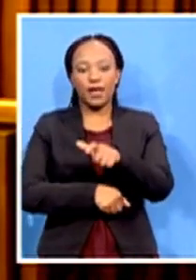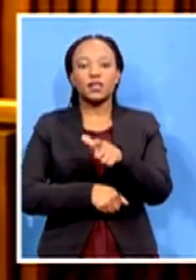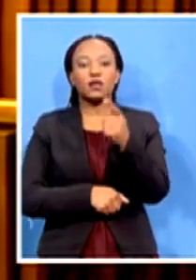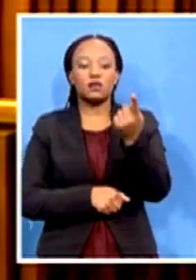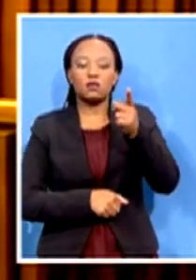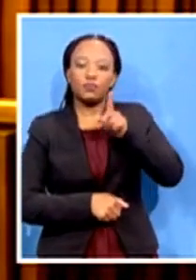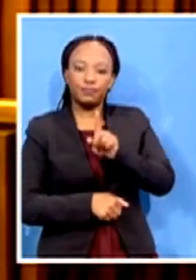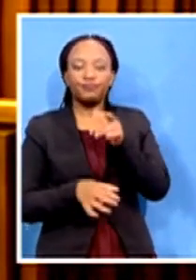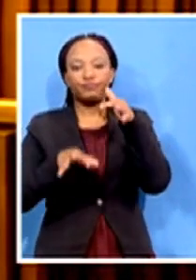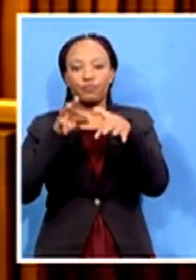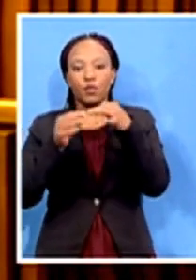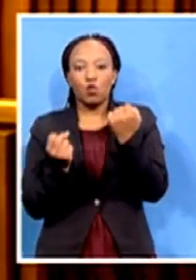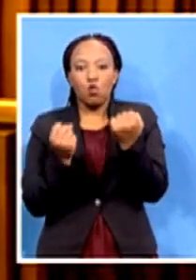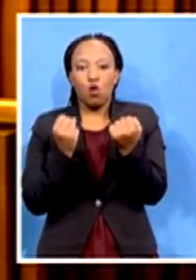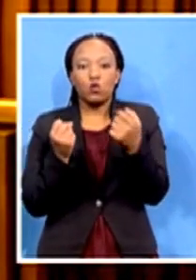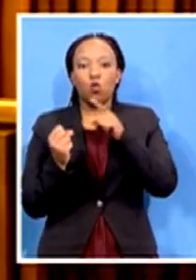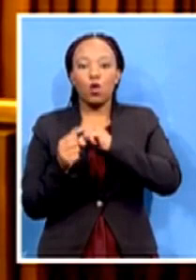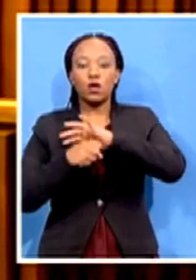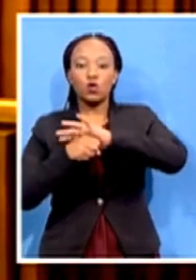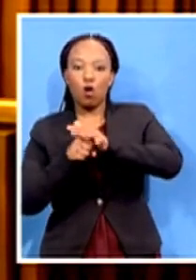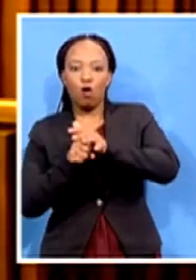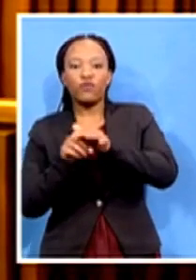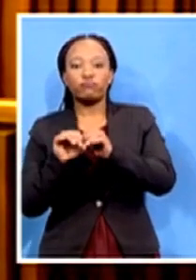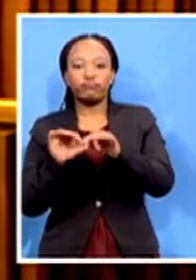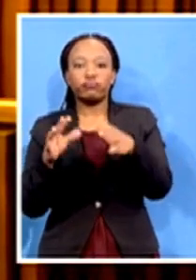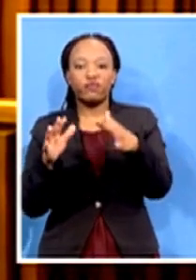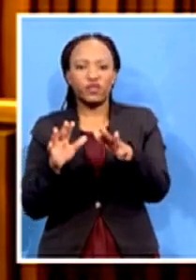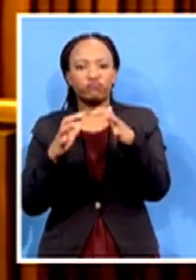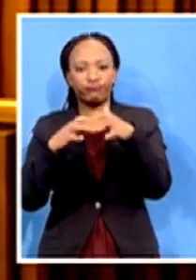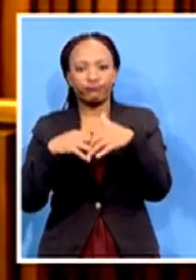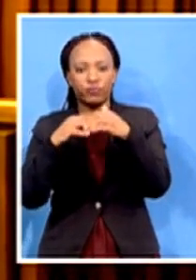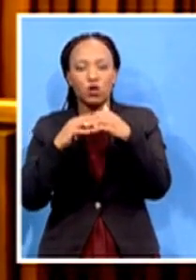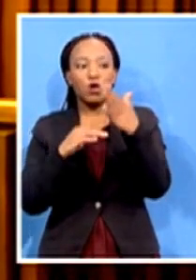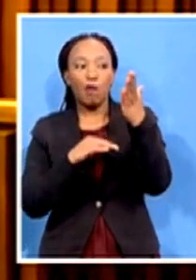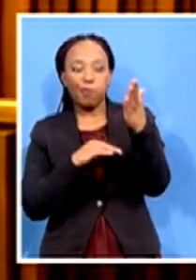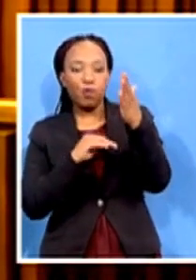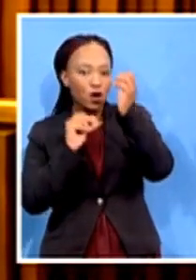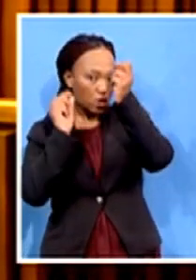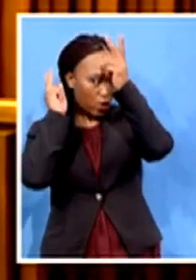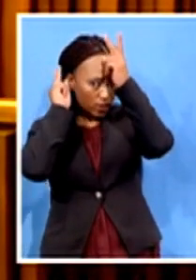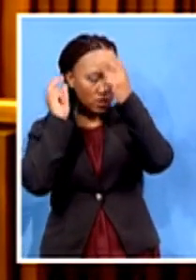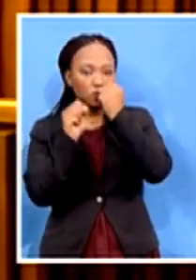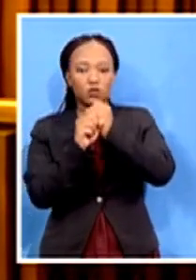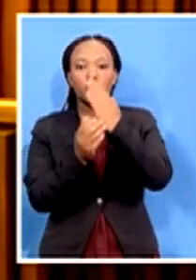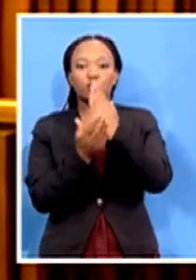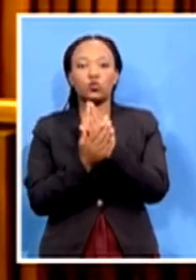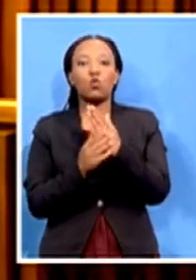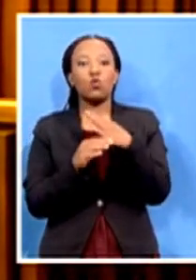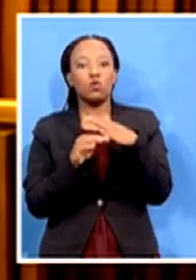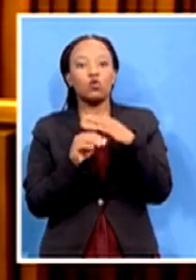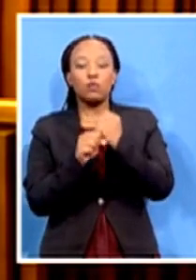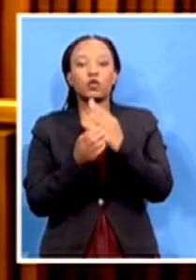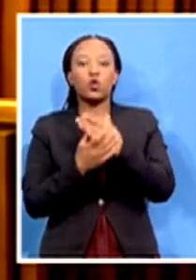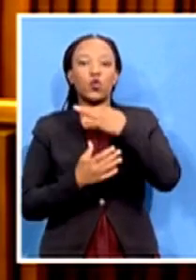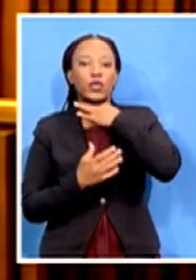COVID-19 protocols had been put in place at correctional facilities to ensure minimized risk. But the defense was quite quick